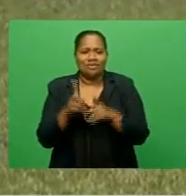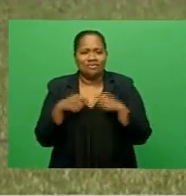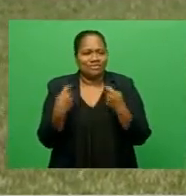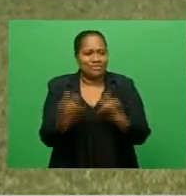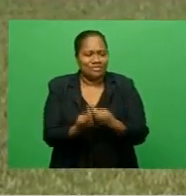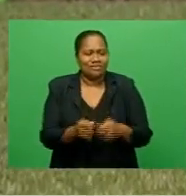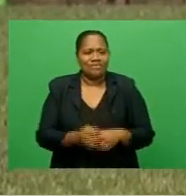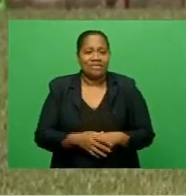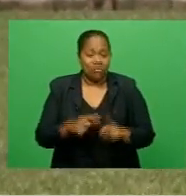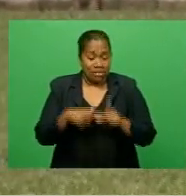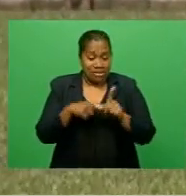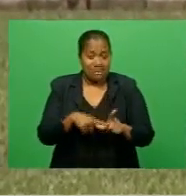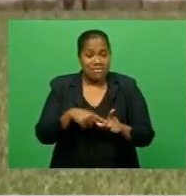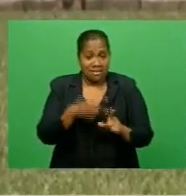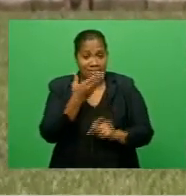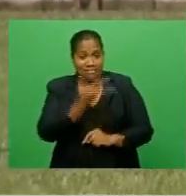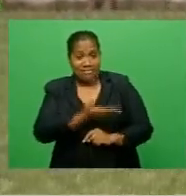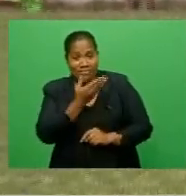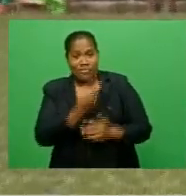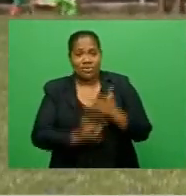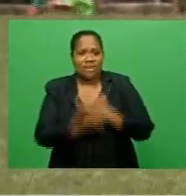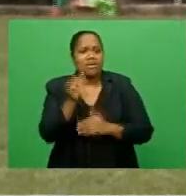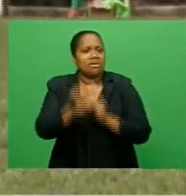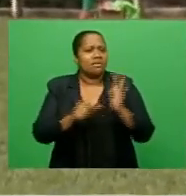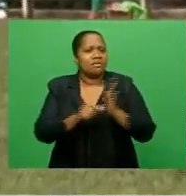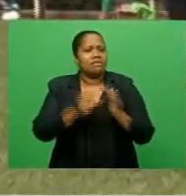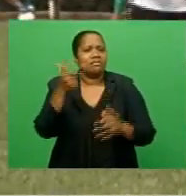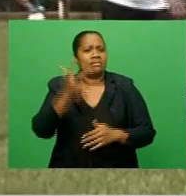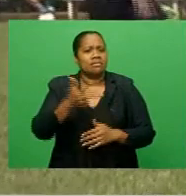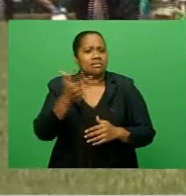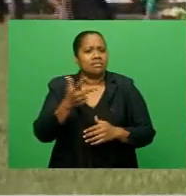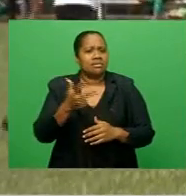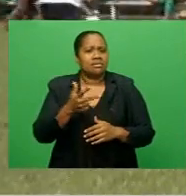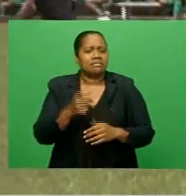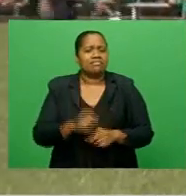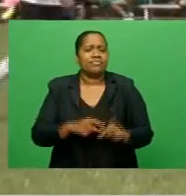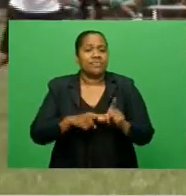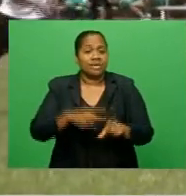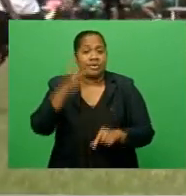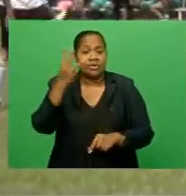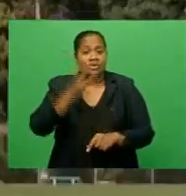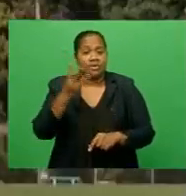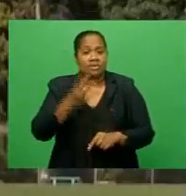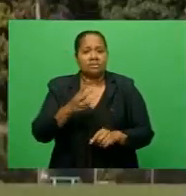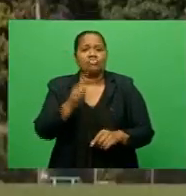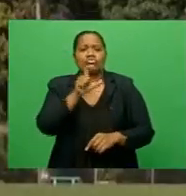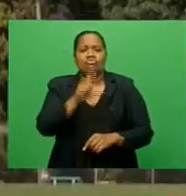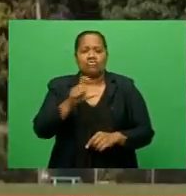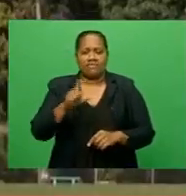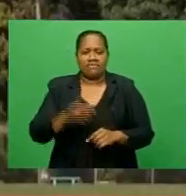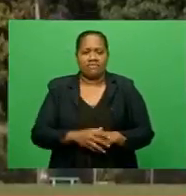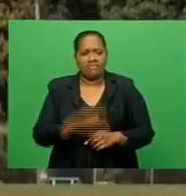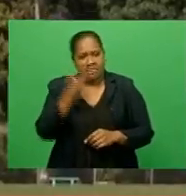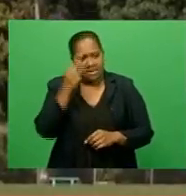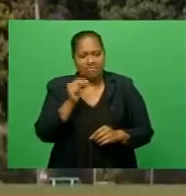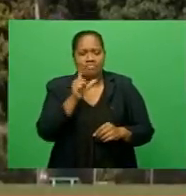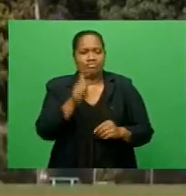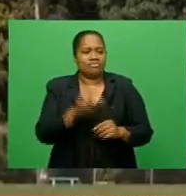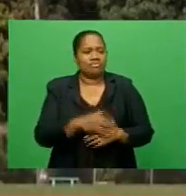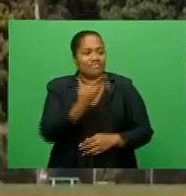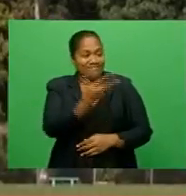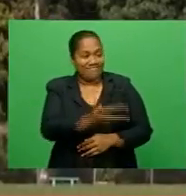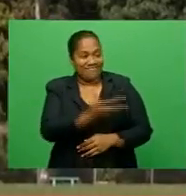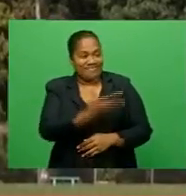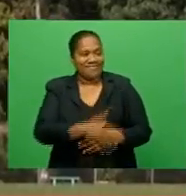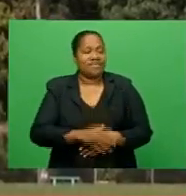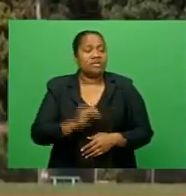is nurturing is 18-year-old Savu Secondary School Year 13 student Christopher Simmons. I'm currently